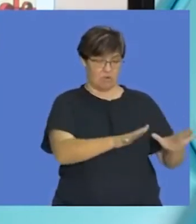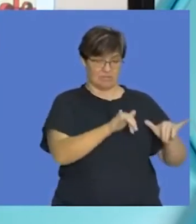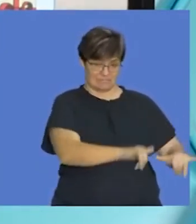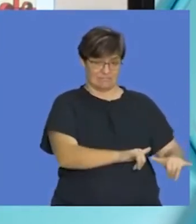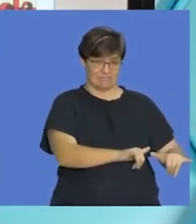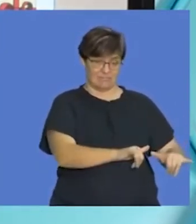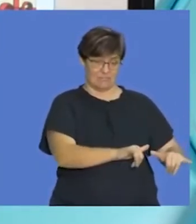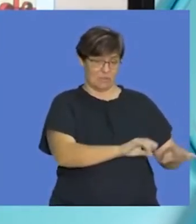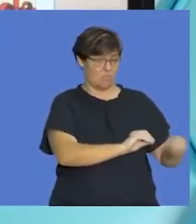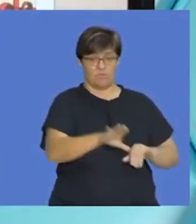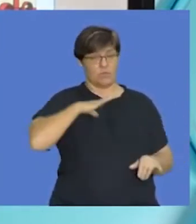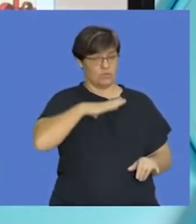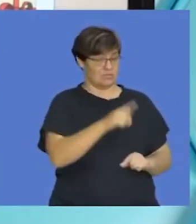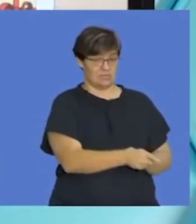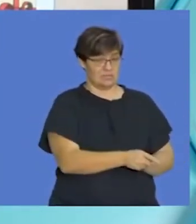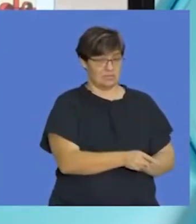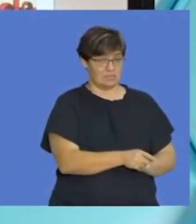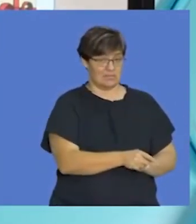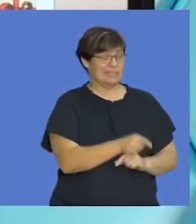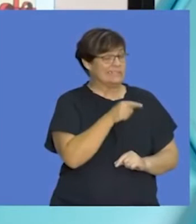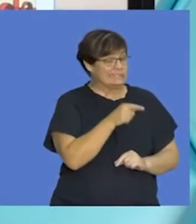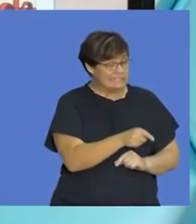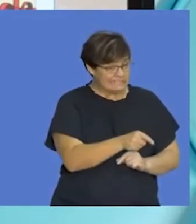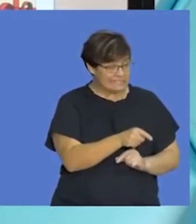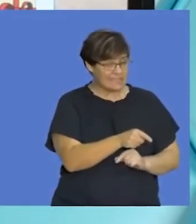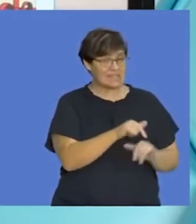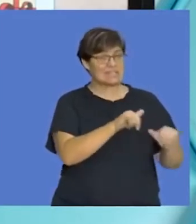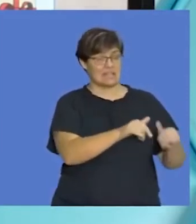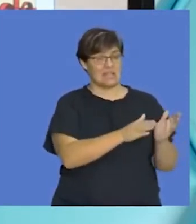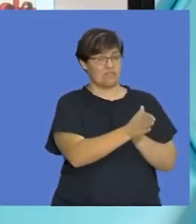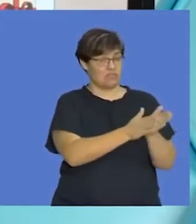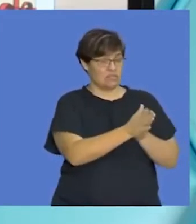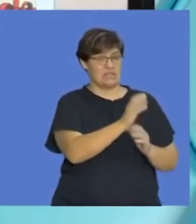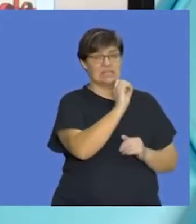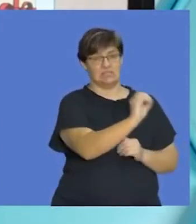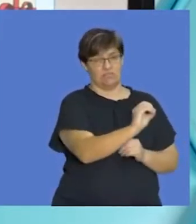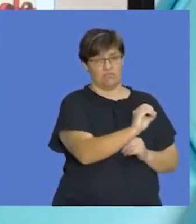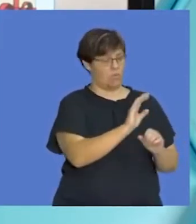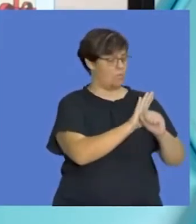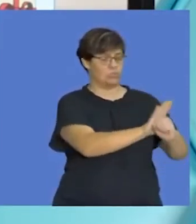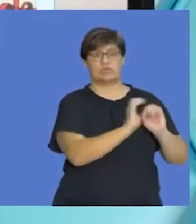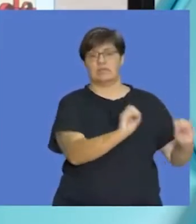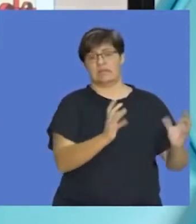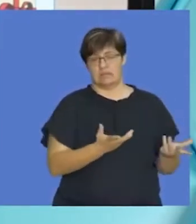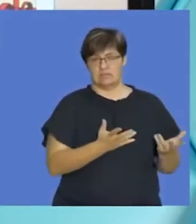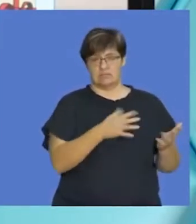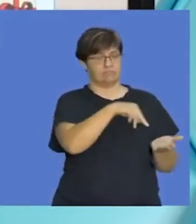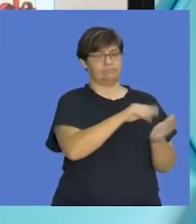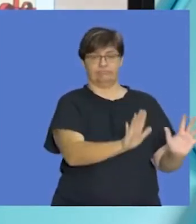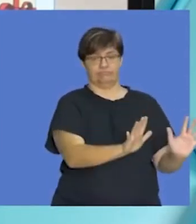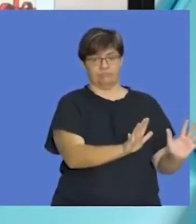stationary, okay? That static friction is 0 if we're not pushing, so if it's just